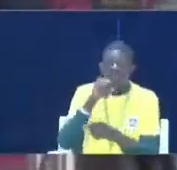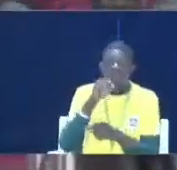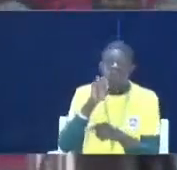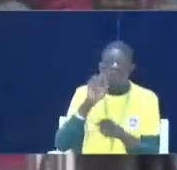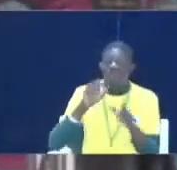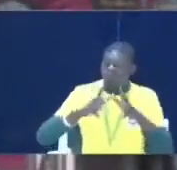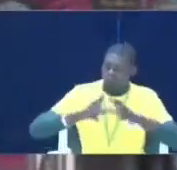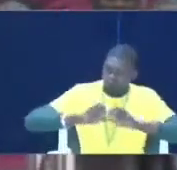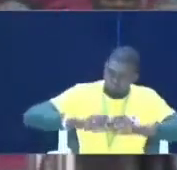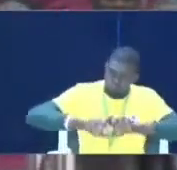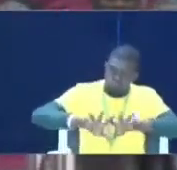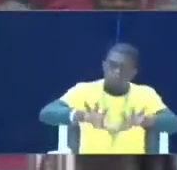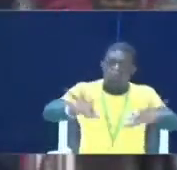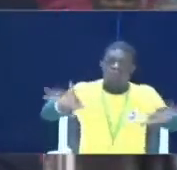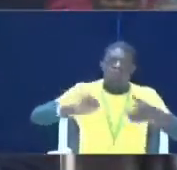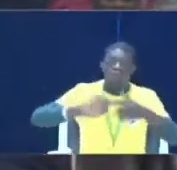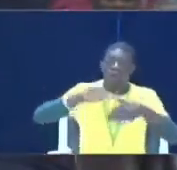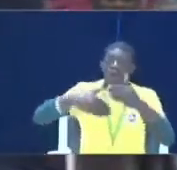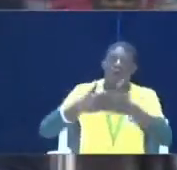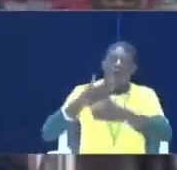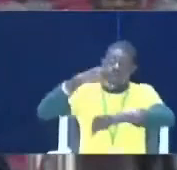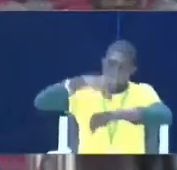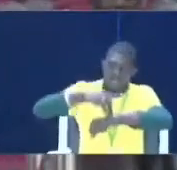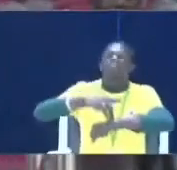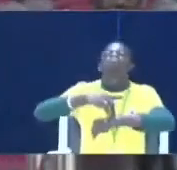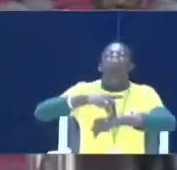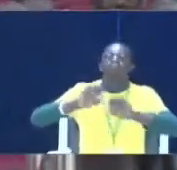spread to the uttermost part of the earth.